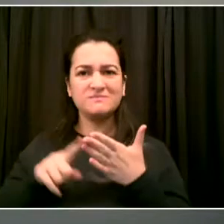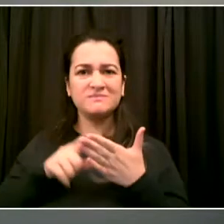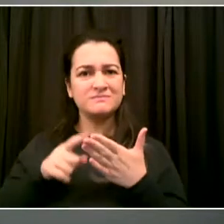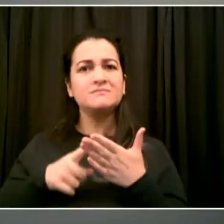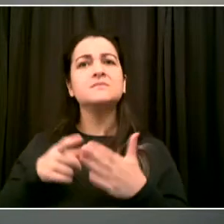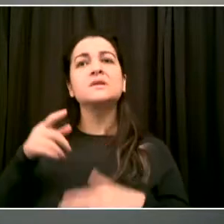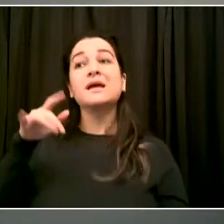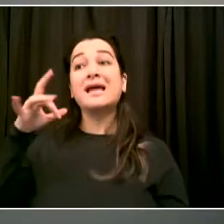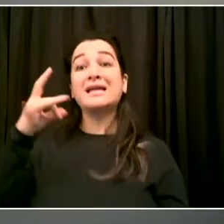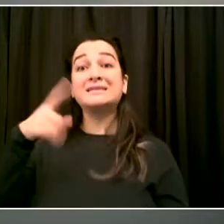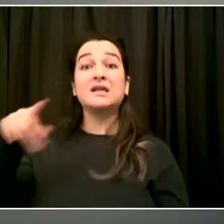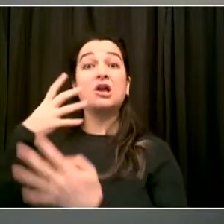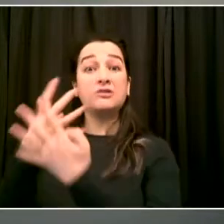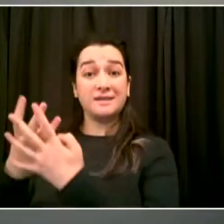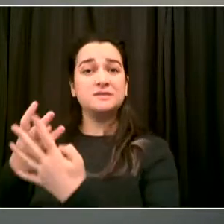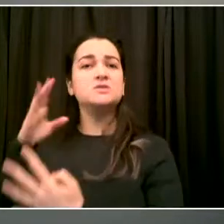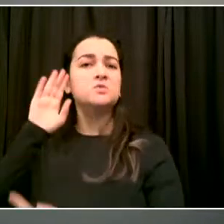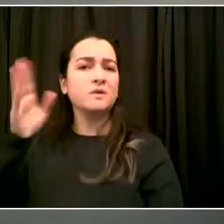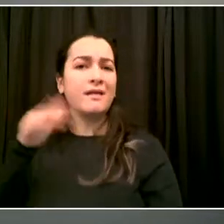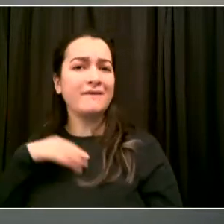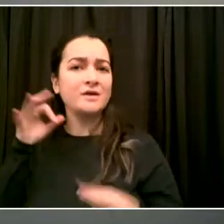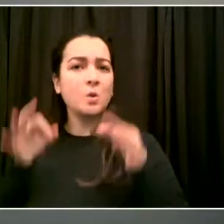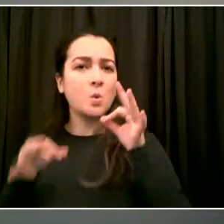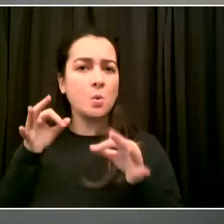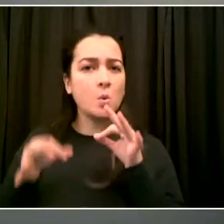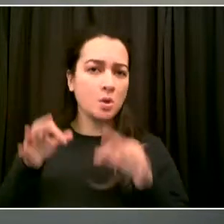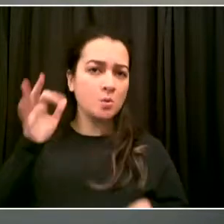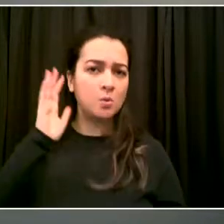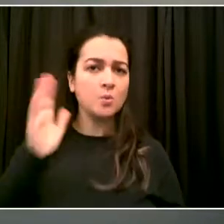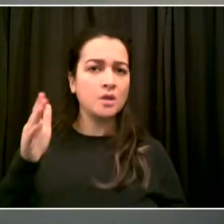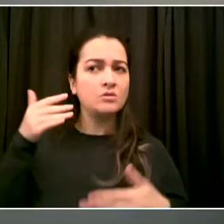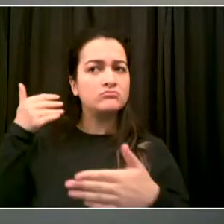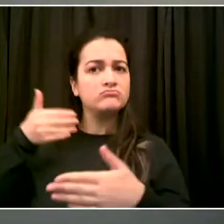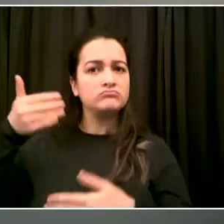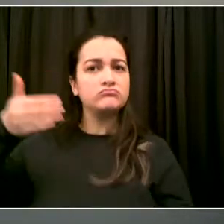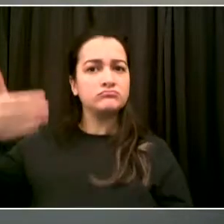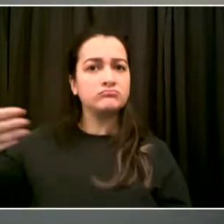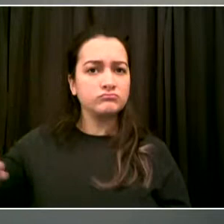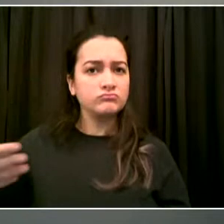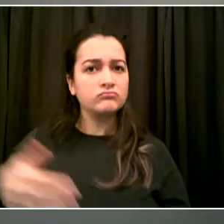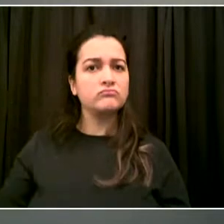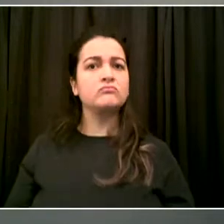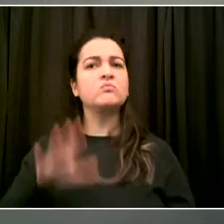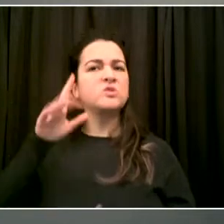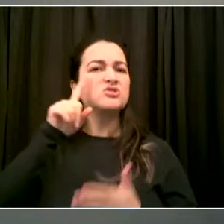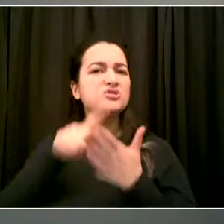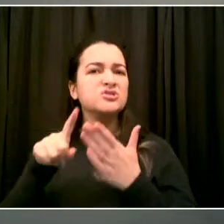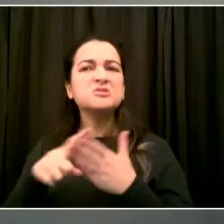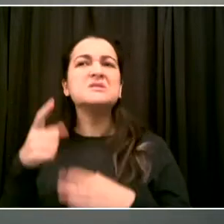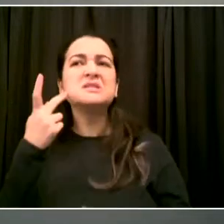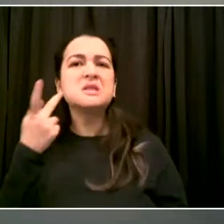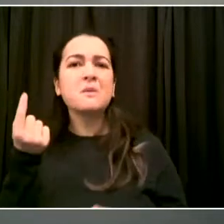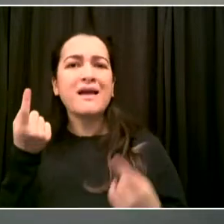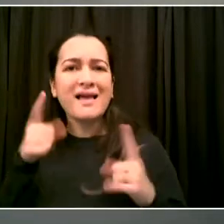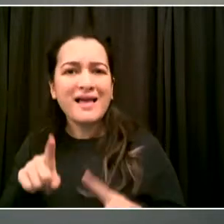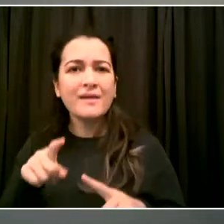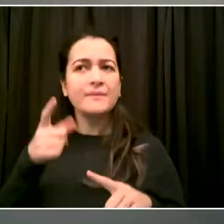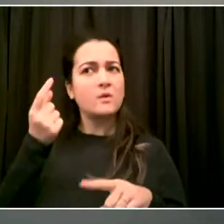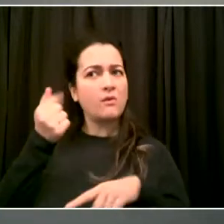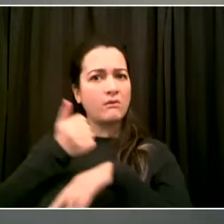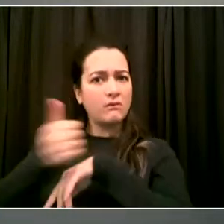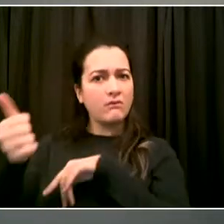respective DA's office to maximize the charges and to bring the best investigation forward